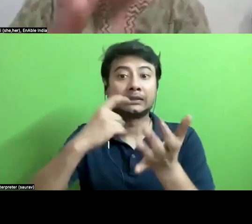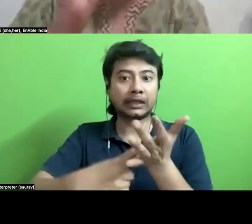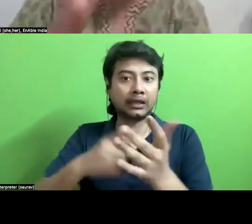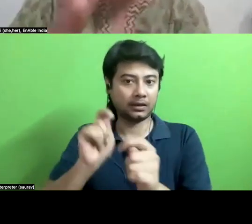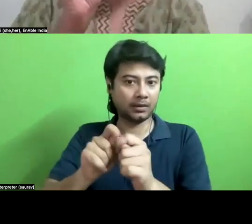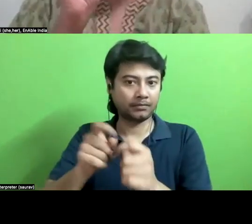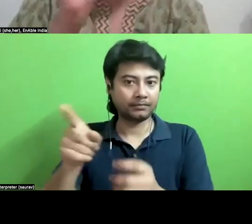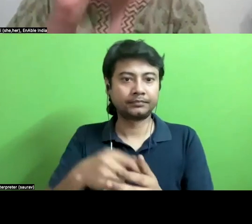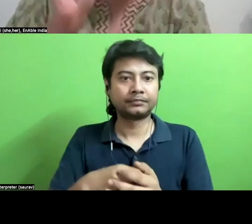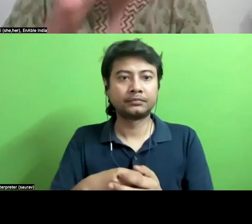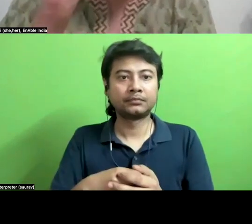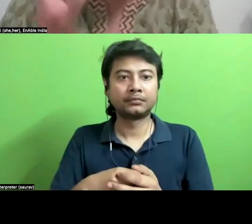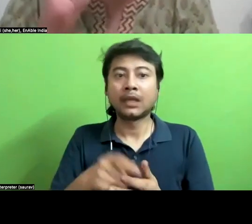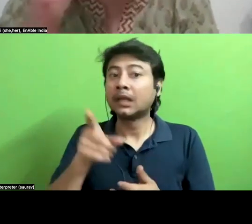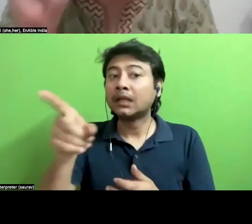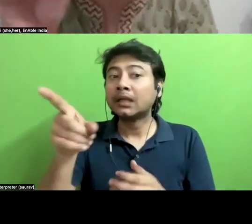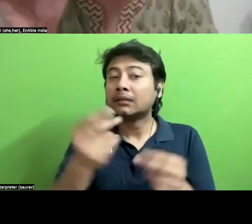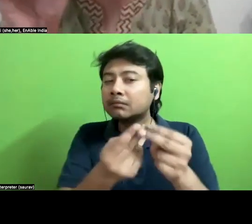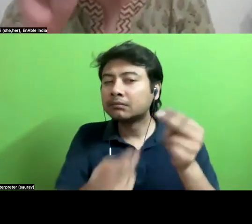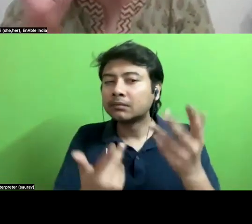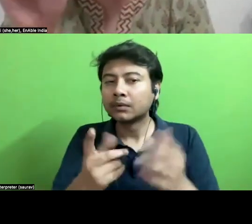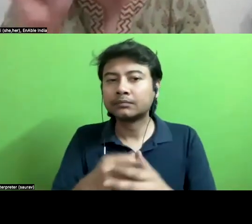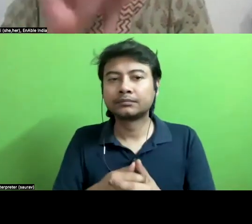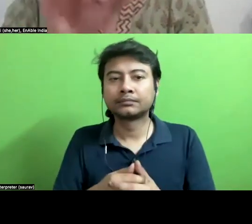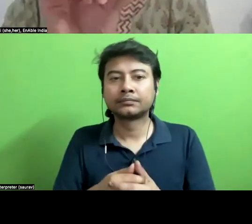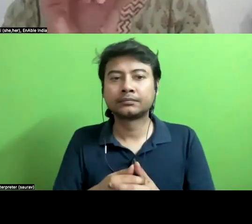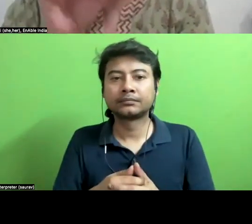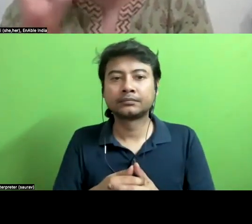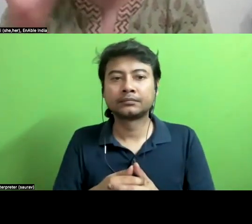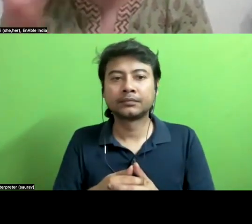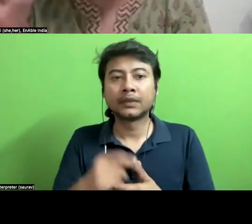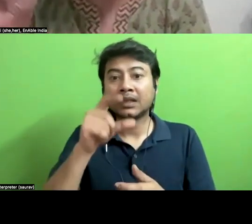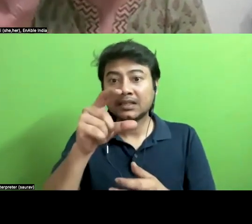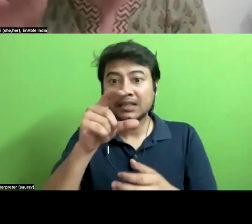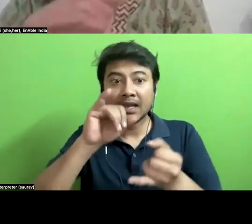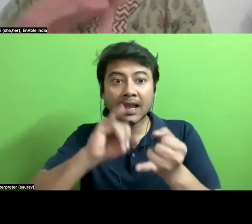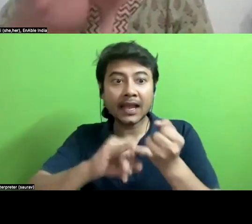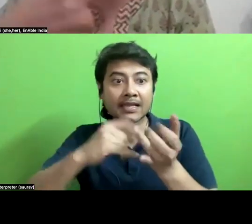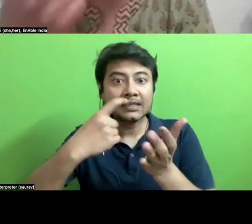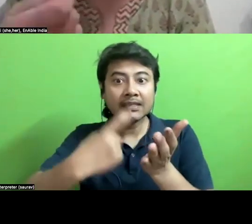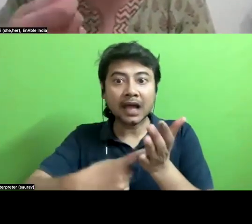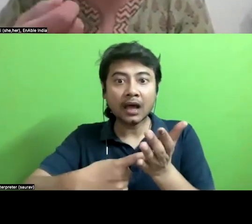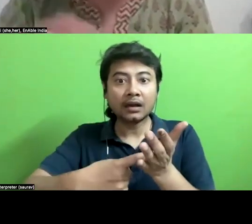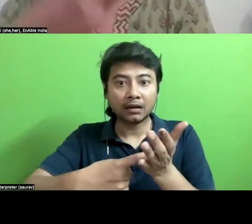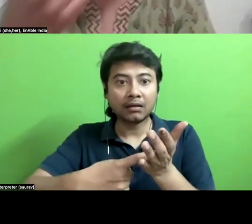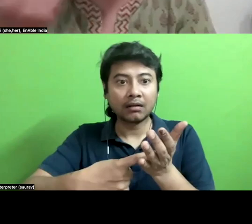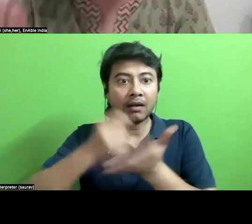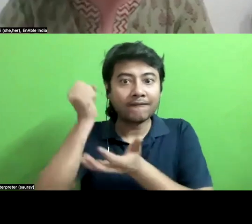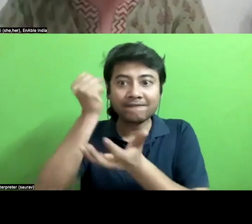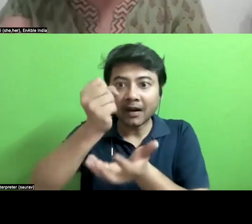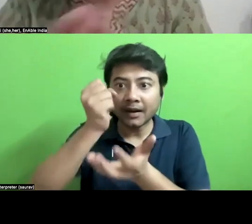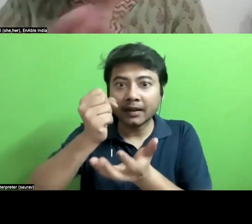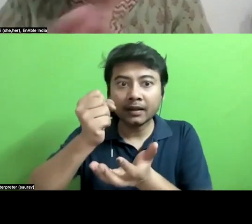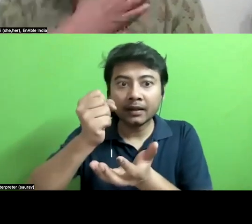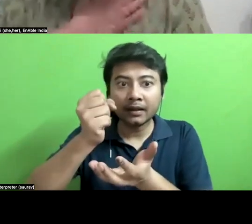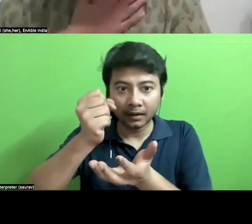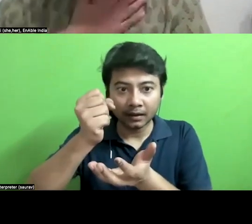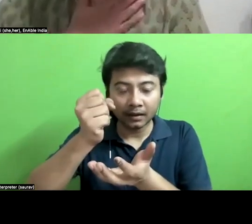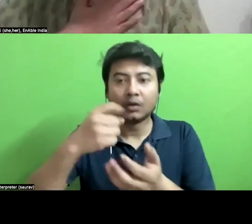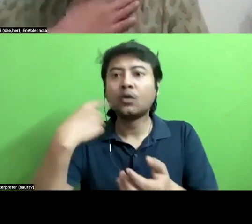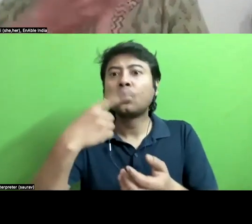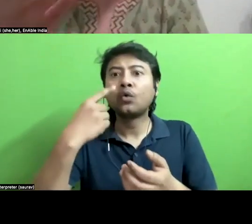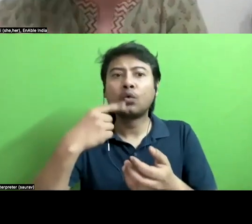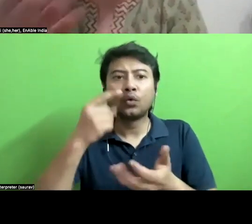some point so that I can evaluate CSR programs in the future. That means for funding. Whom should I fund? So